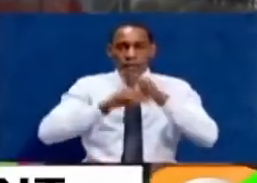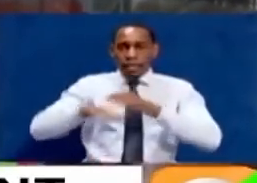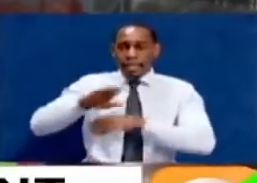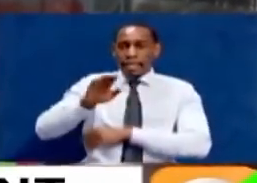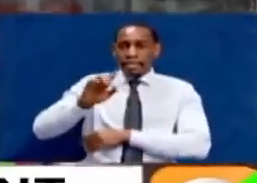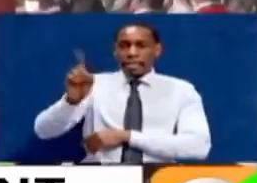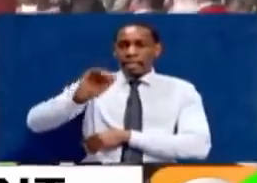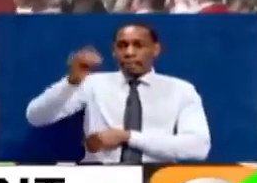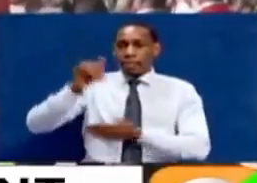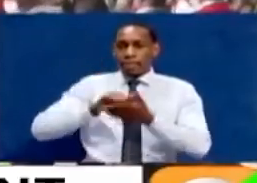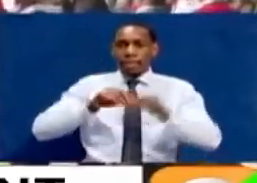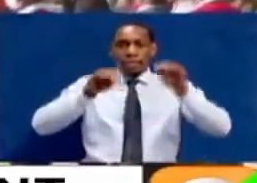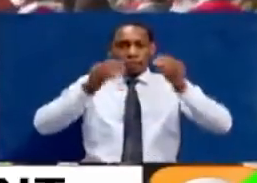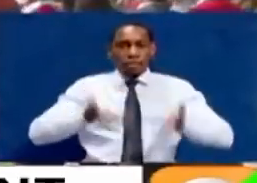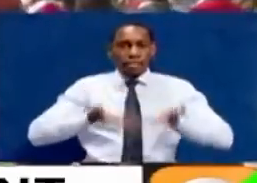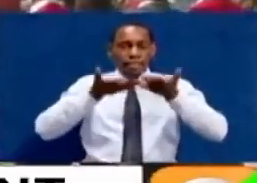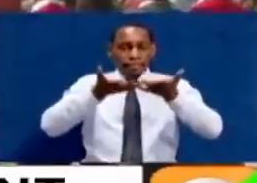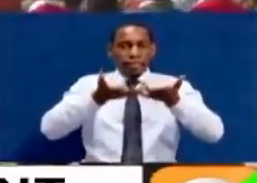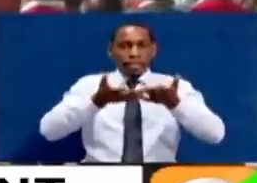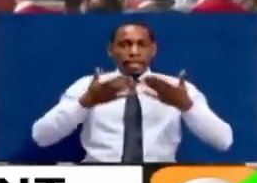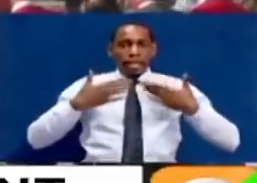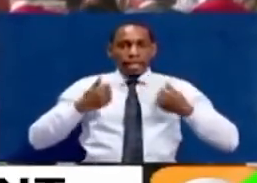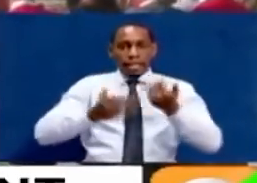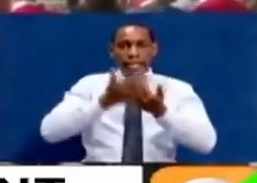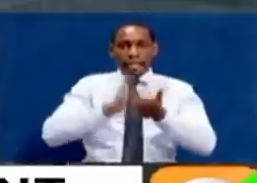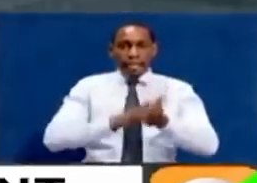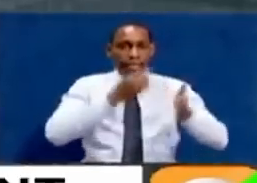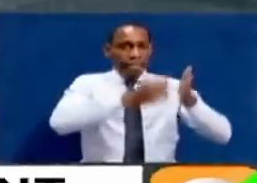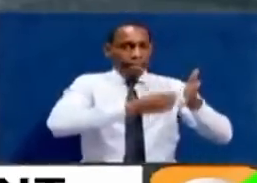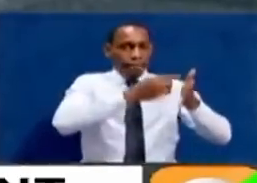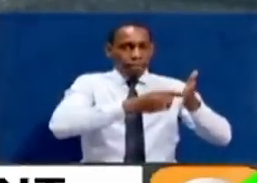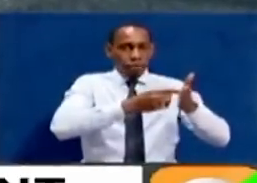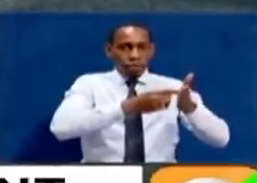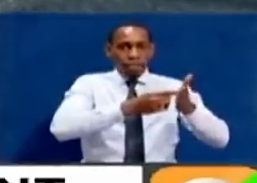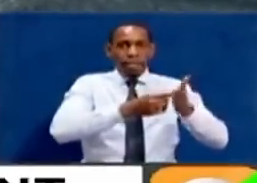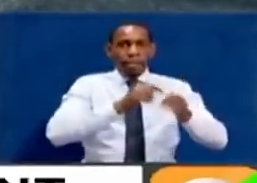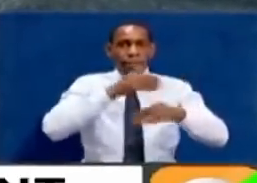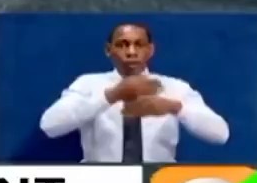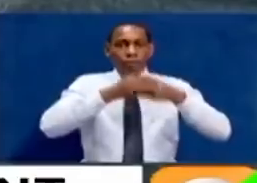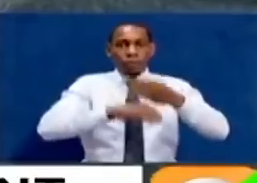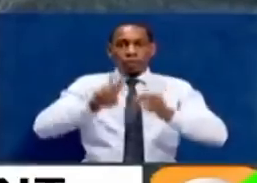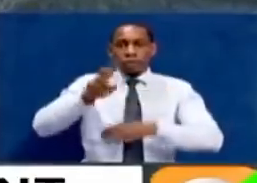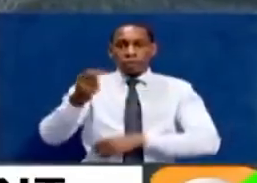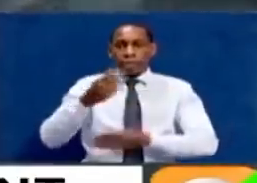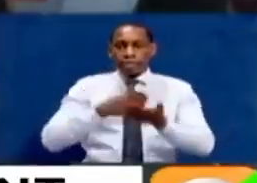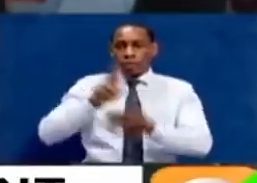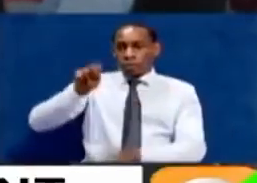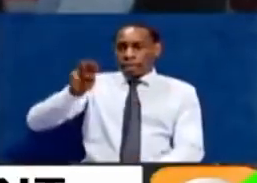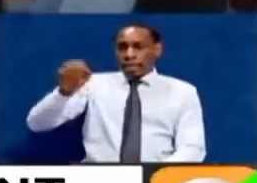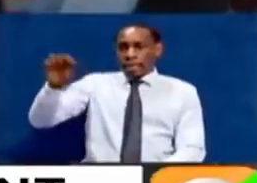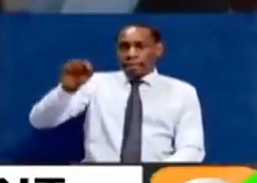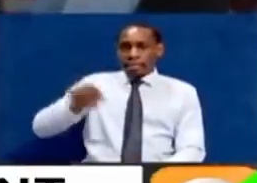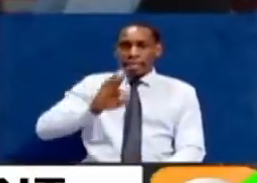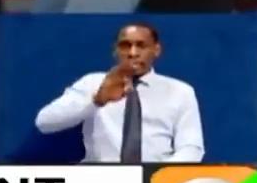County to ensure quality provision of health care. The blending plant, constructed in a record 2 months by NMS, is